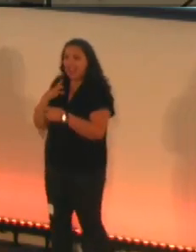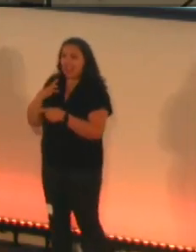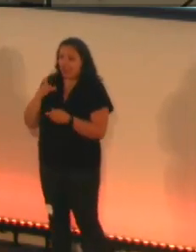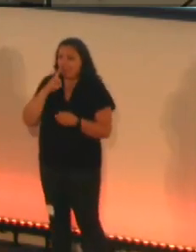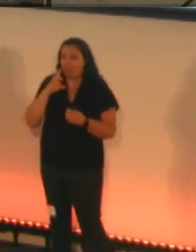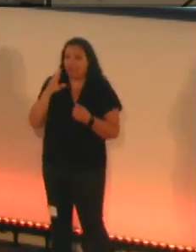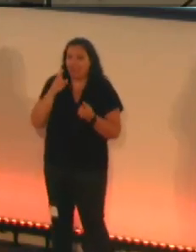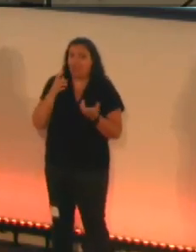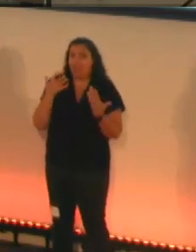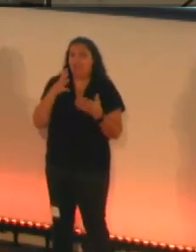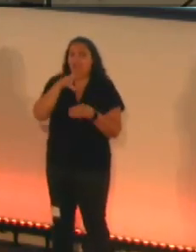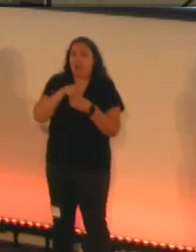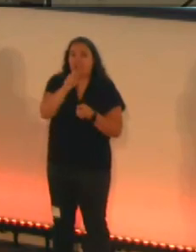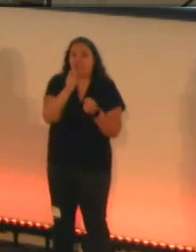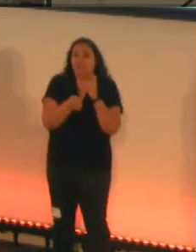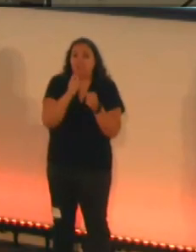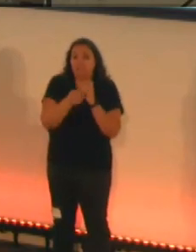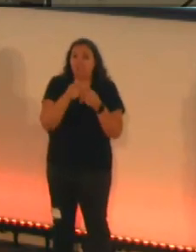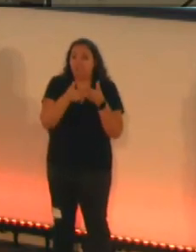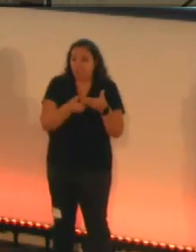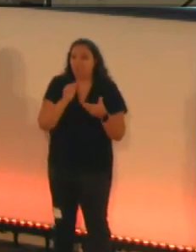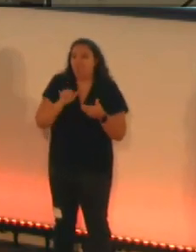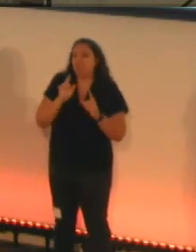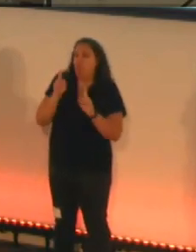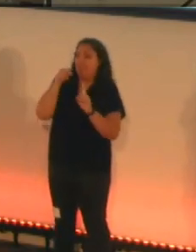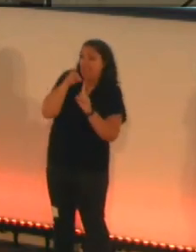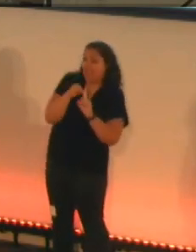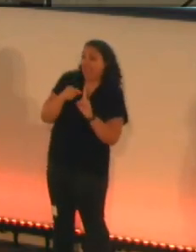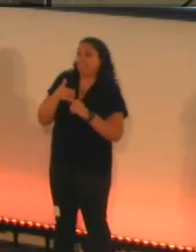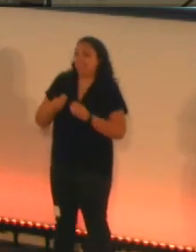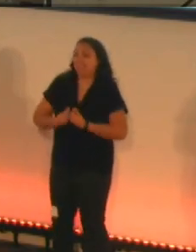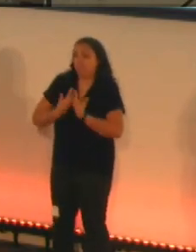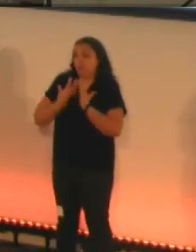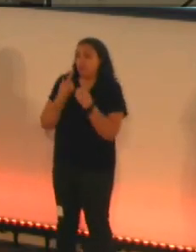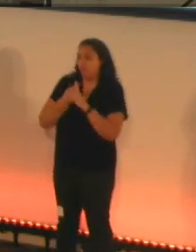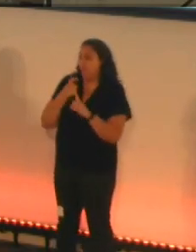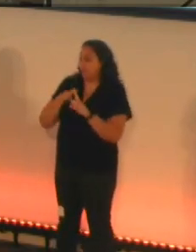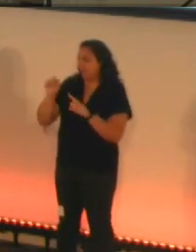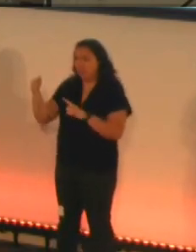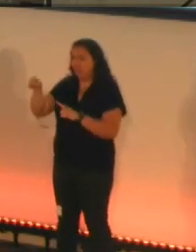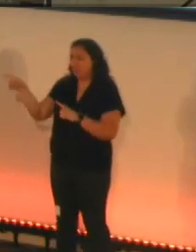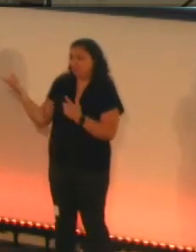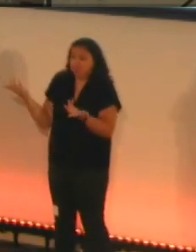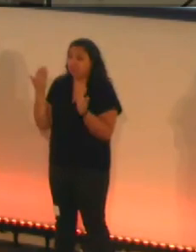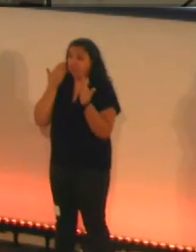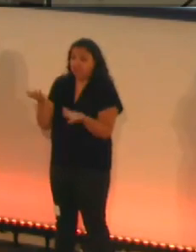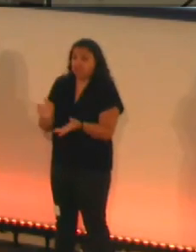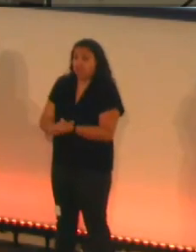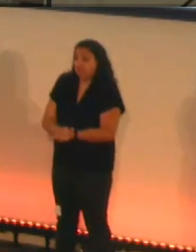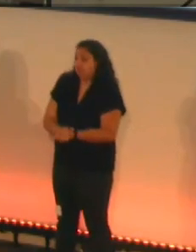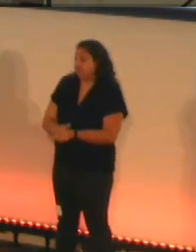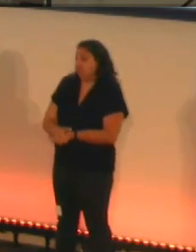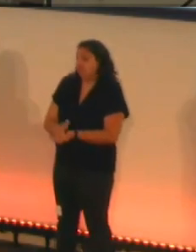of his customization sequence. So that's where his inspiration for it came from. But the others, we're really not sure. It just seems to be some sort of maybe